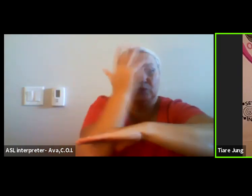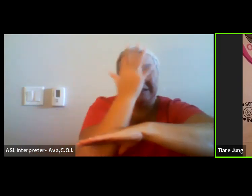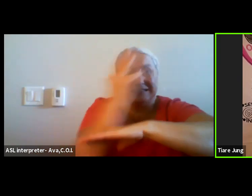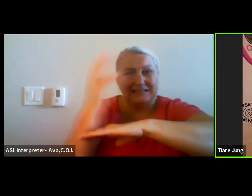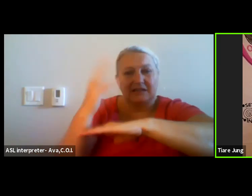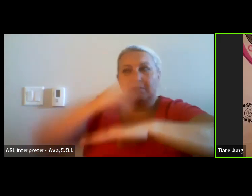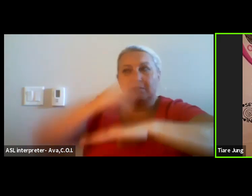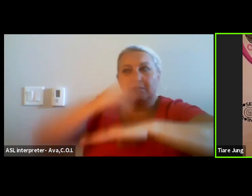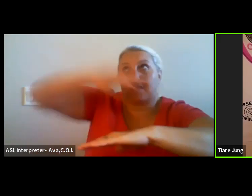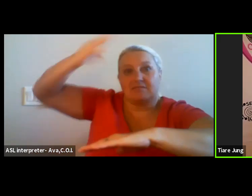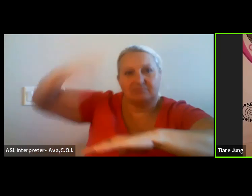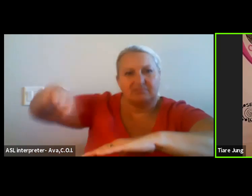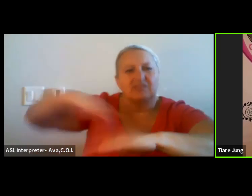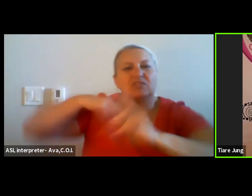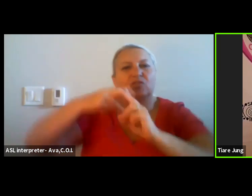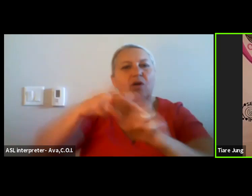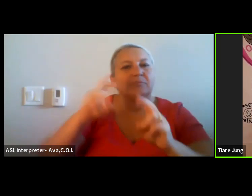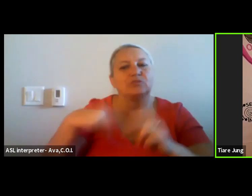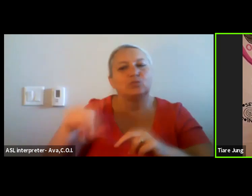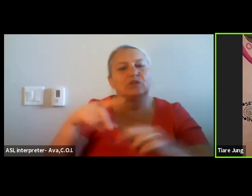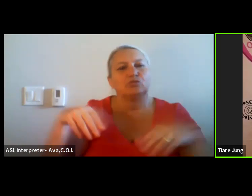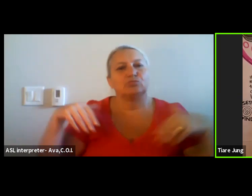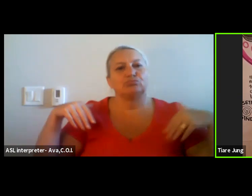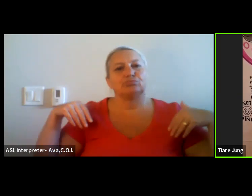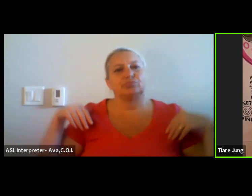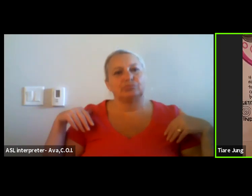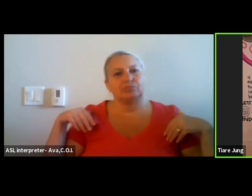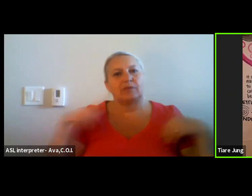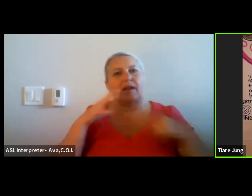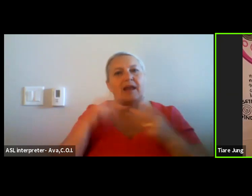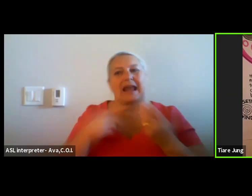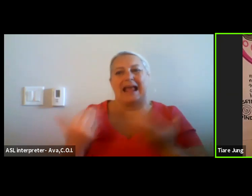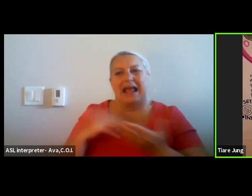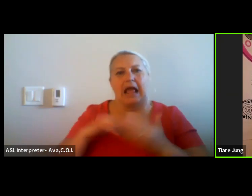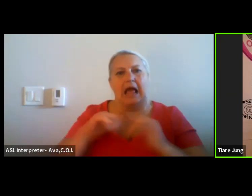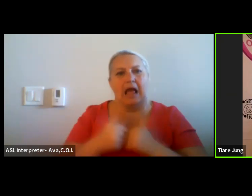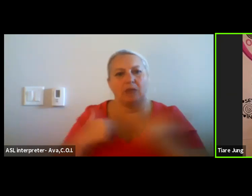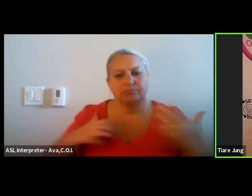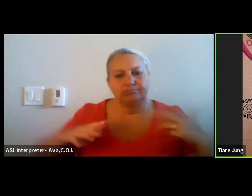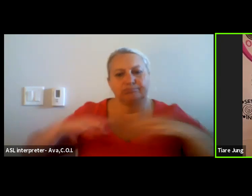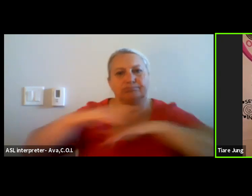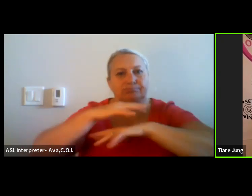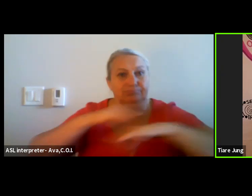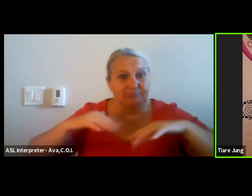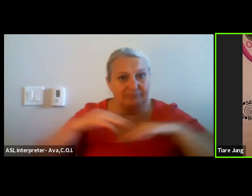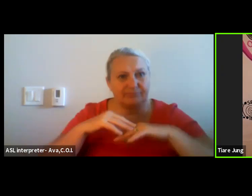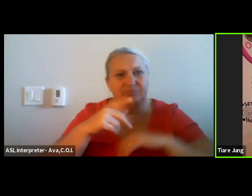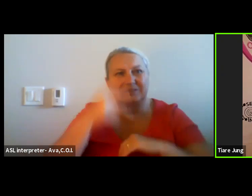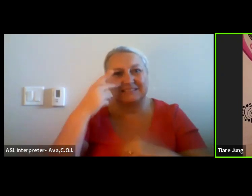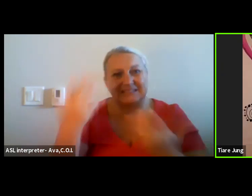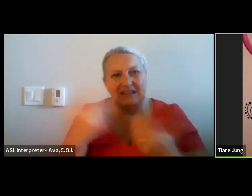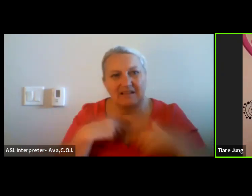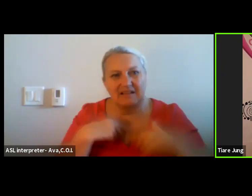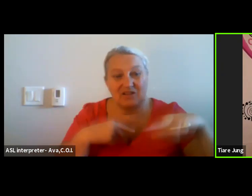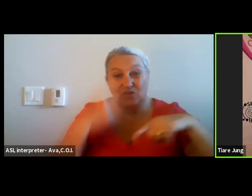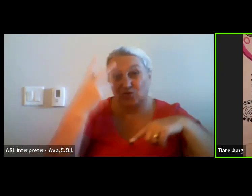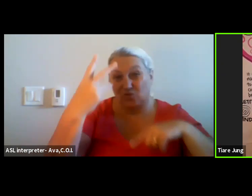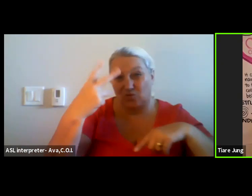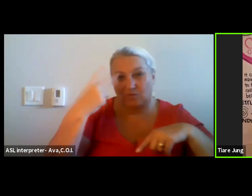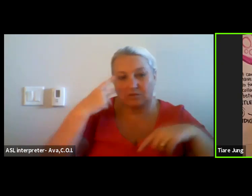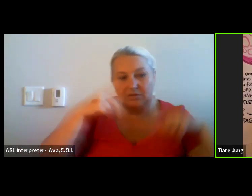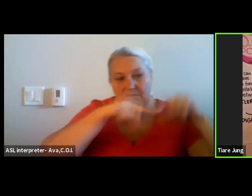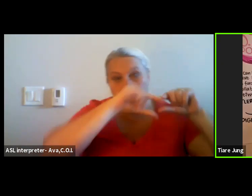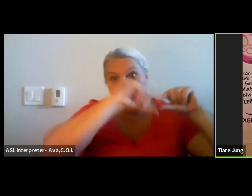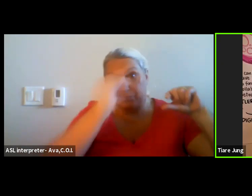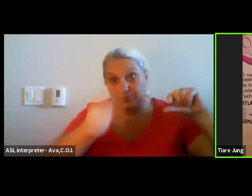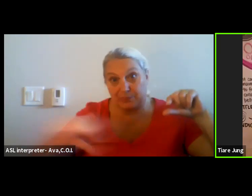and reintegration. And there's two streams of black ribbon that are meant to